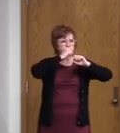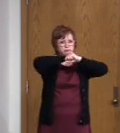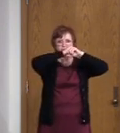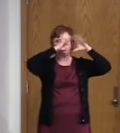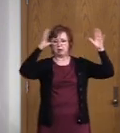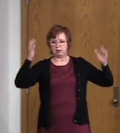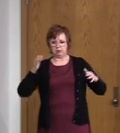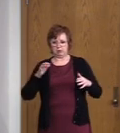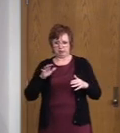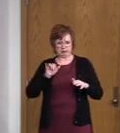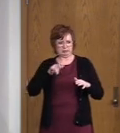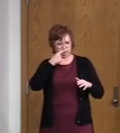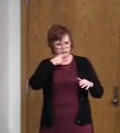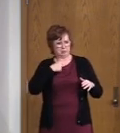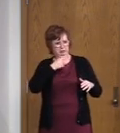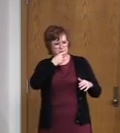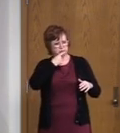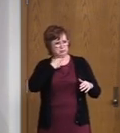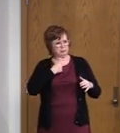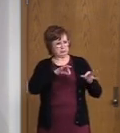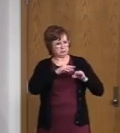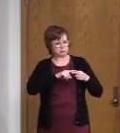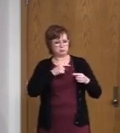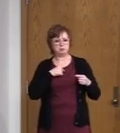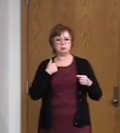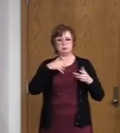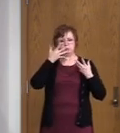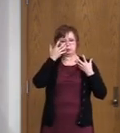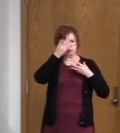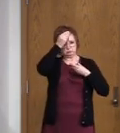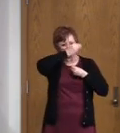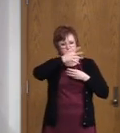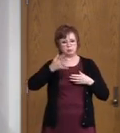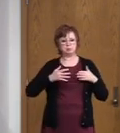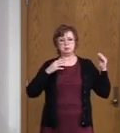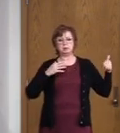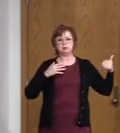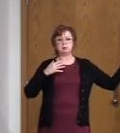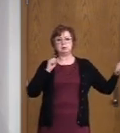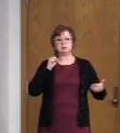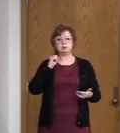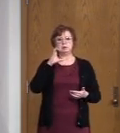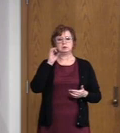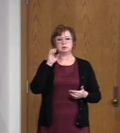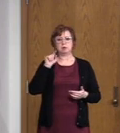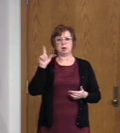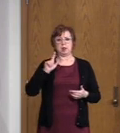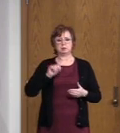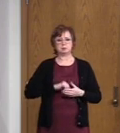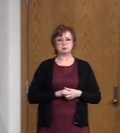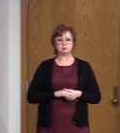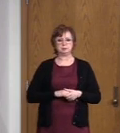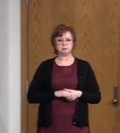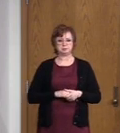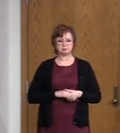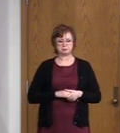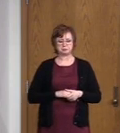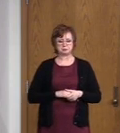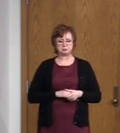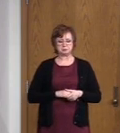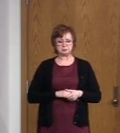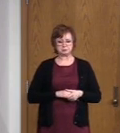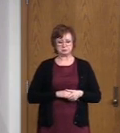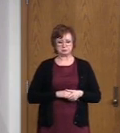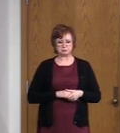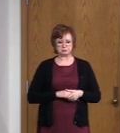give them as much information with as much lead time as we can. So the only thing that I would add is I don't think we can talk about